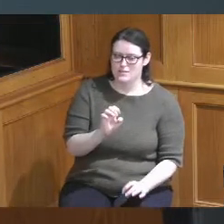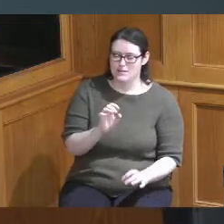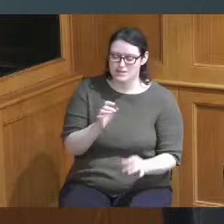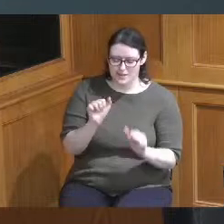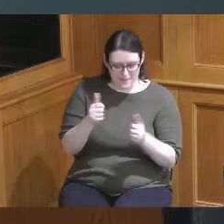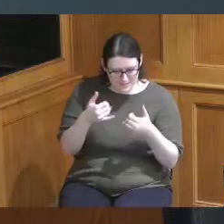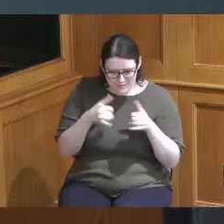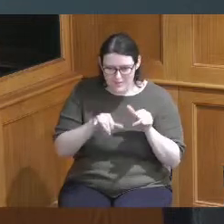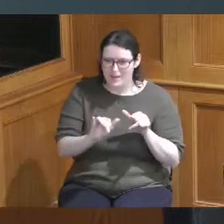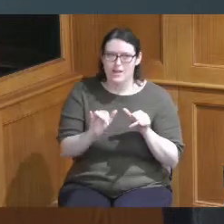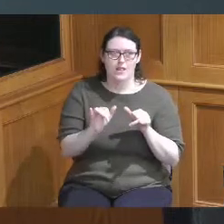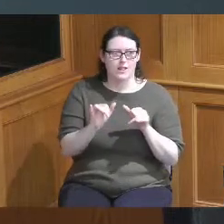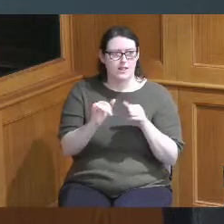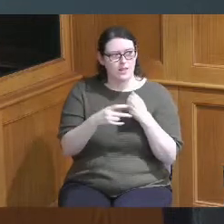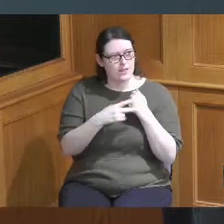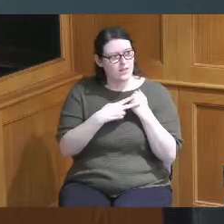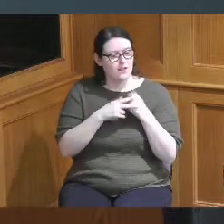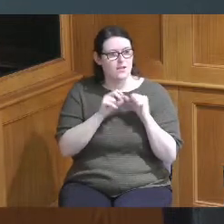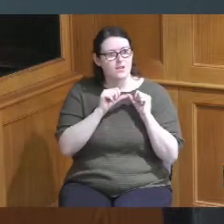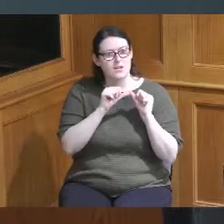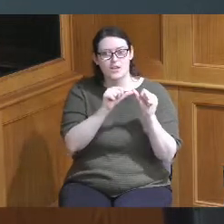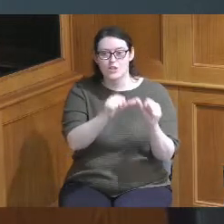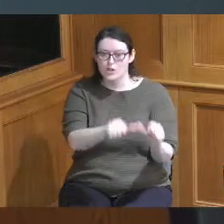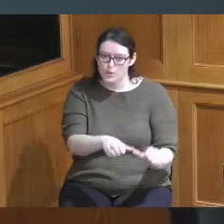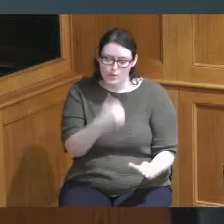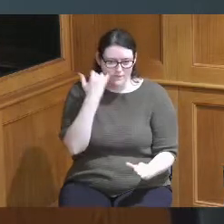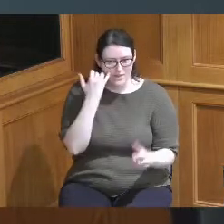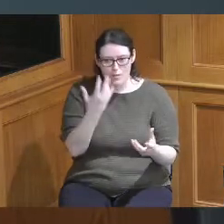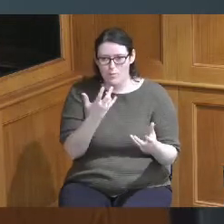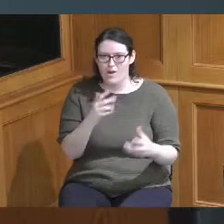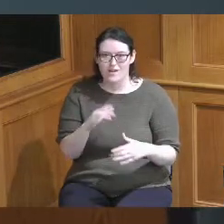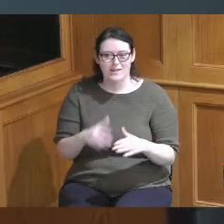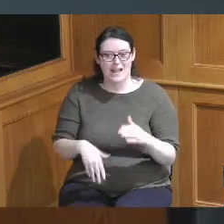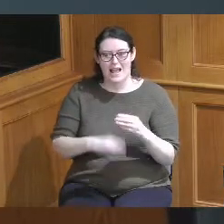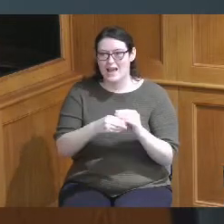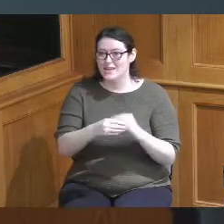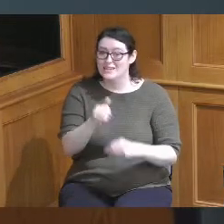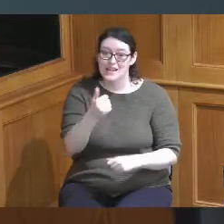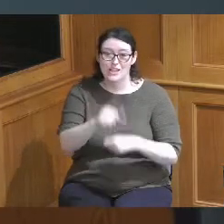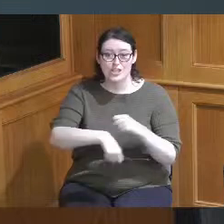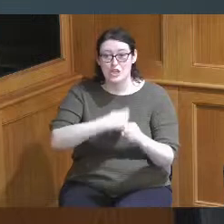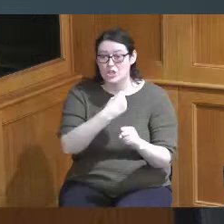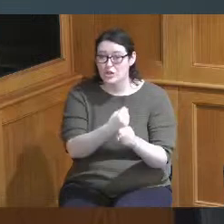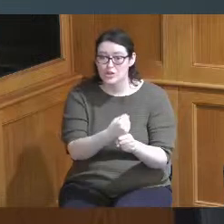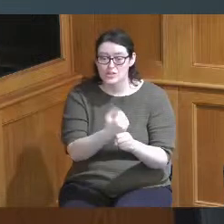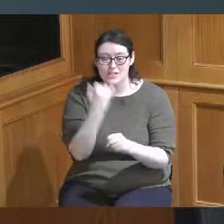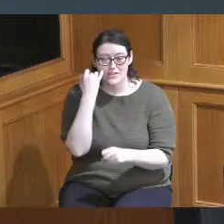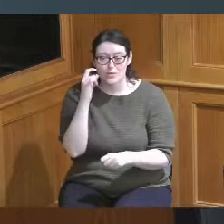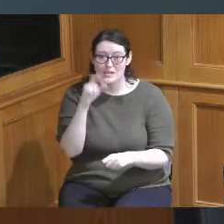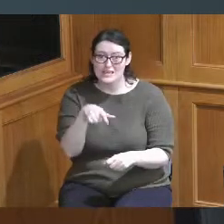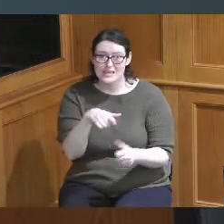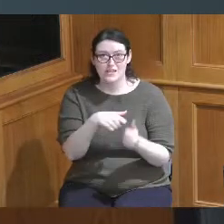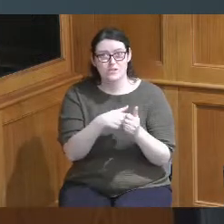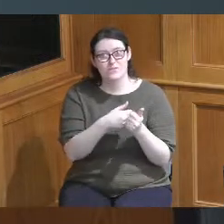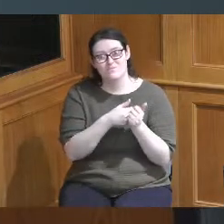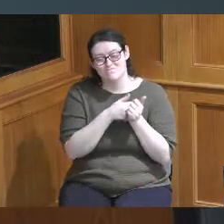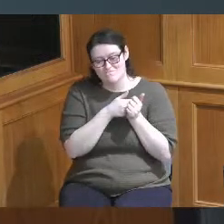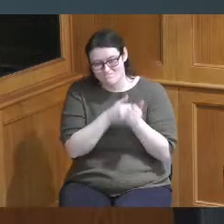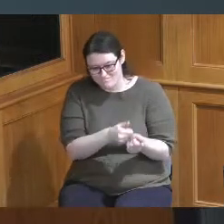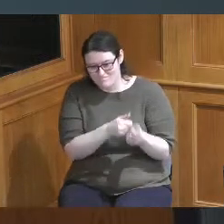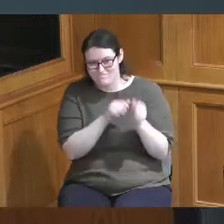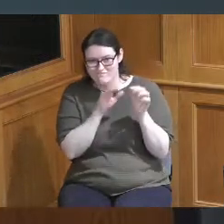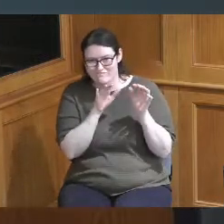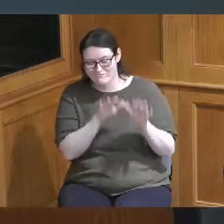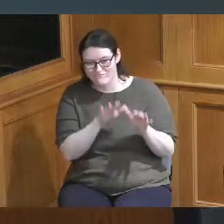can still keep this lease going if they want to for another 10 years. And if we have to keep the commitment here, and we